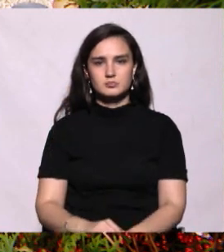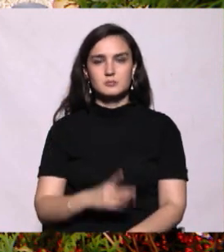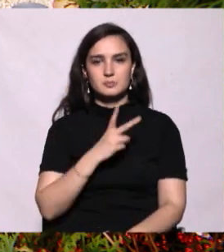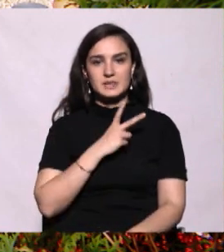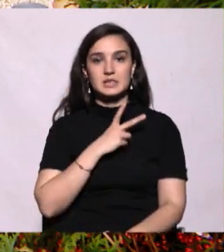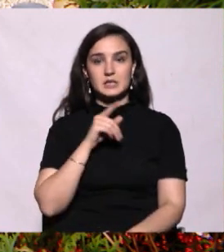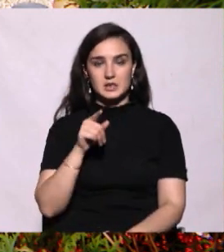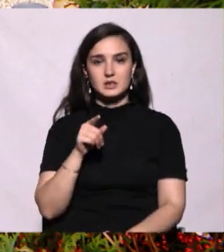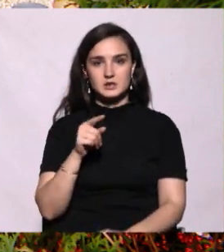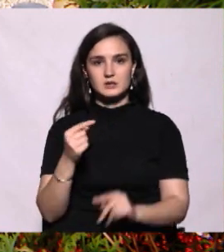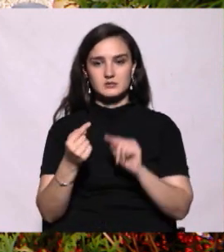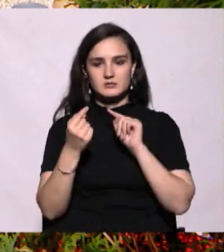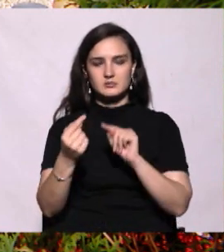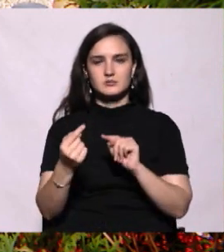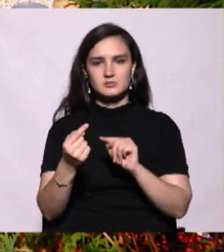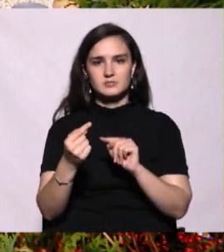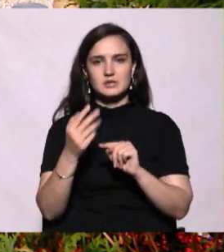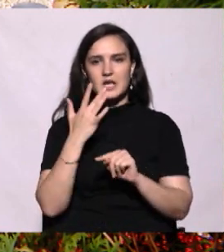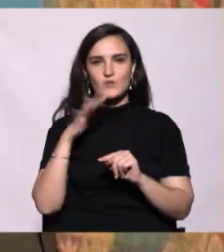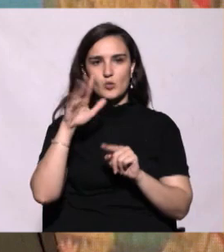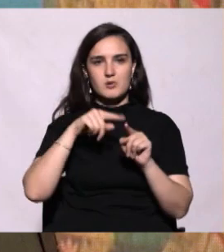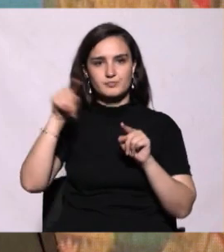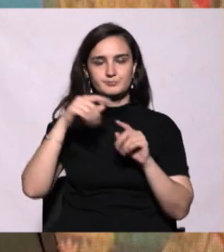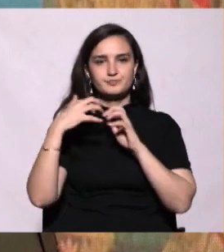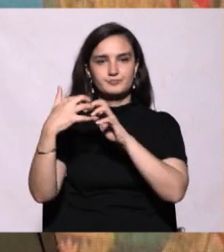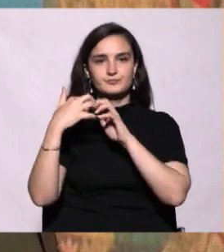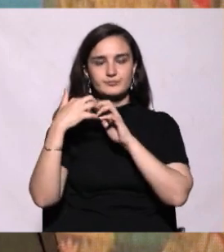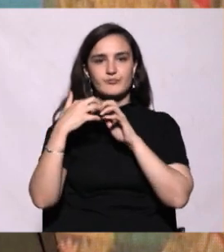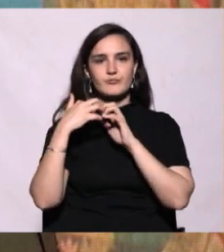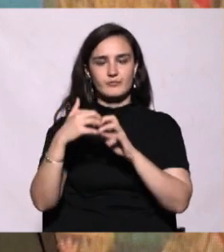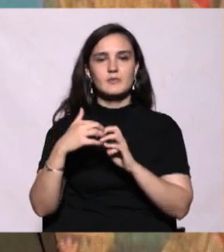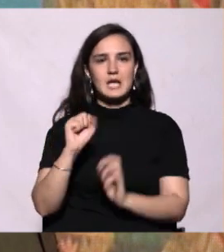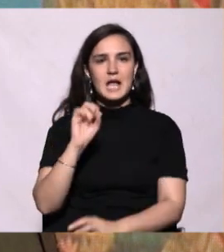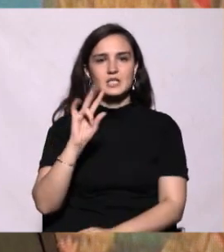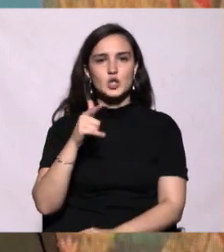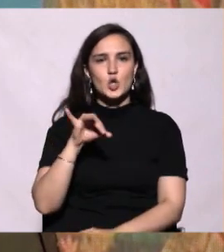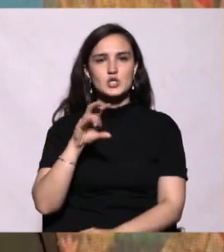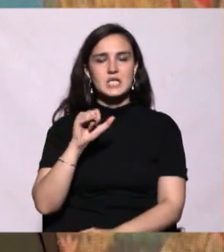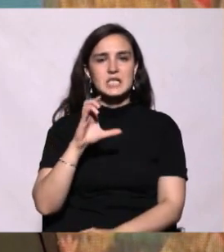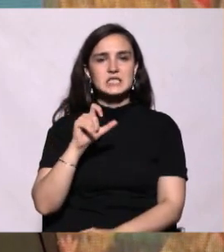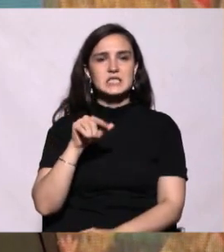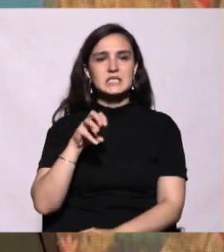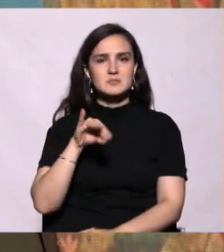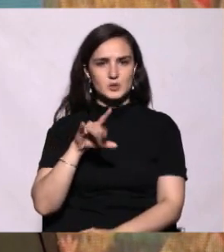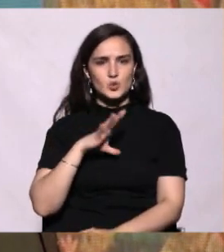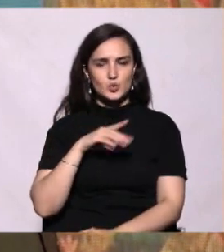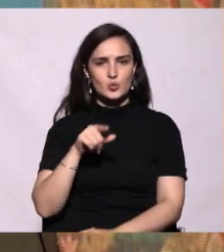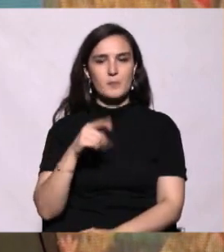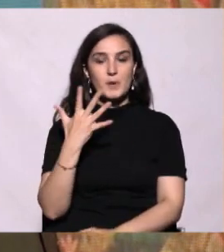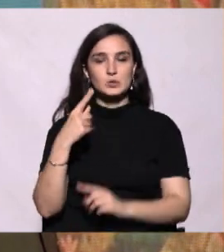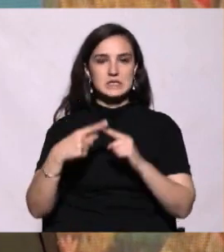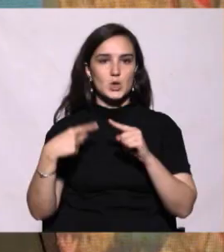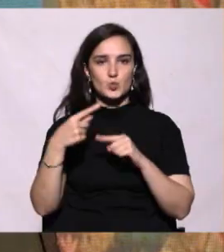Britain against invading tribes from Europe, the Anglo-Saxons and so on, in the late 5th and 6th